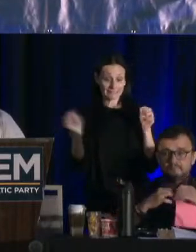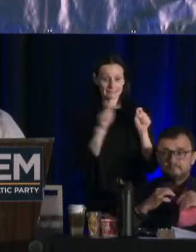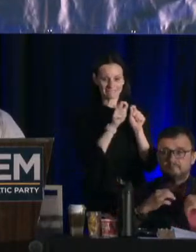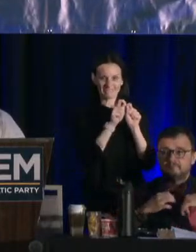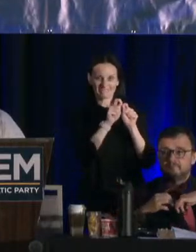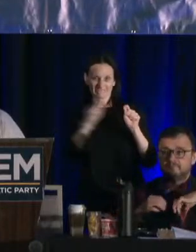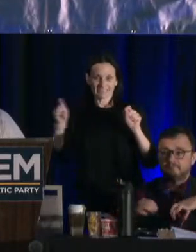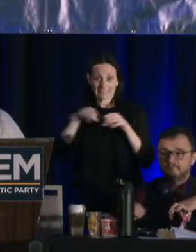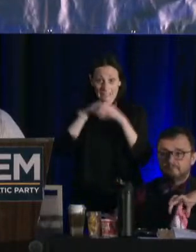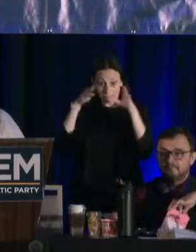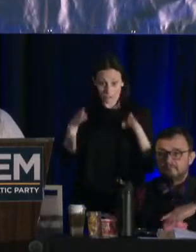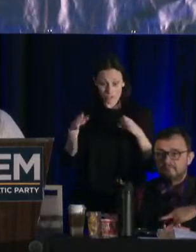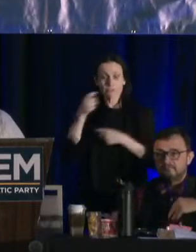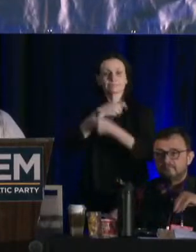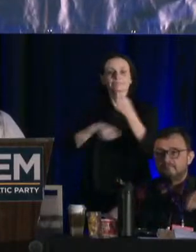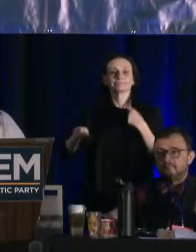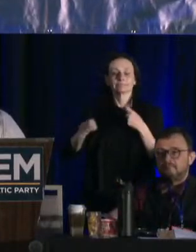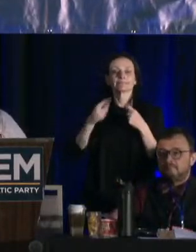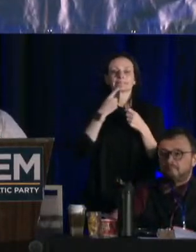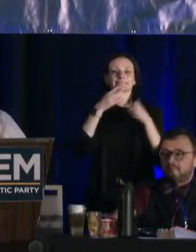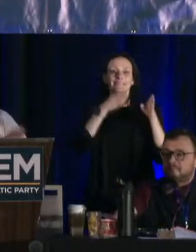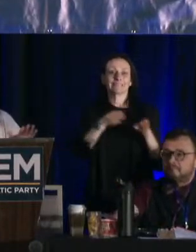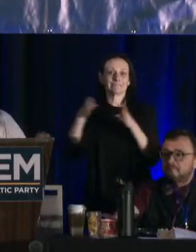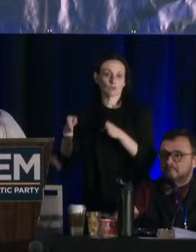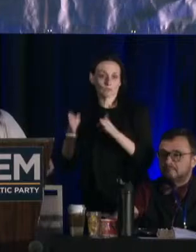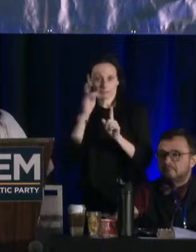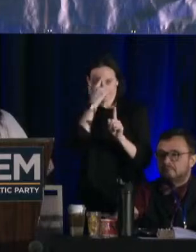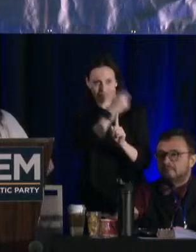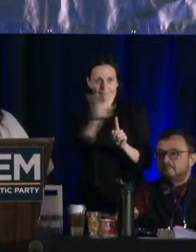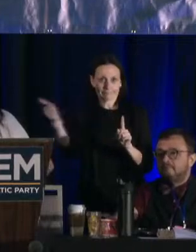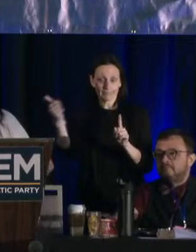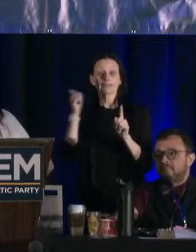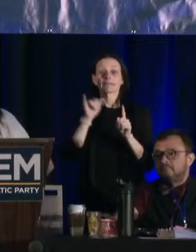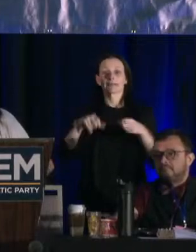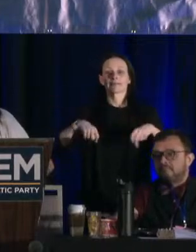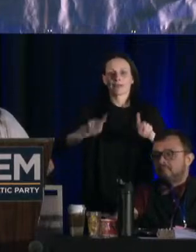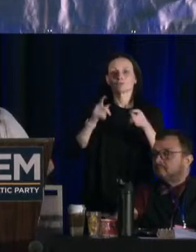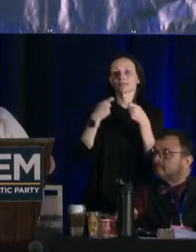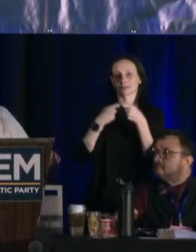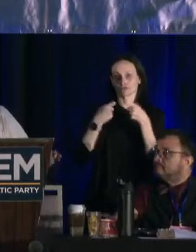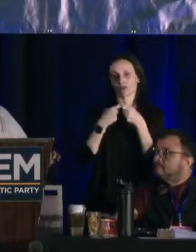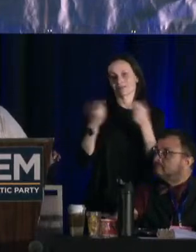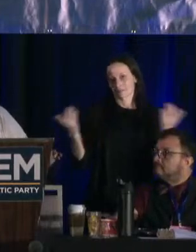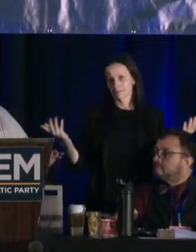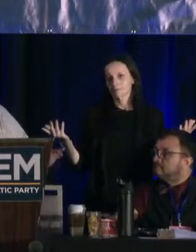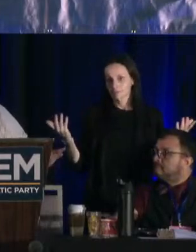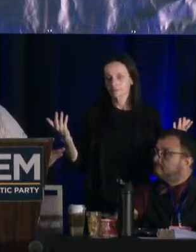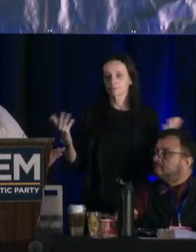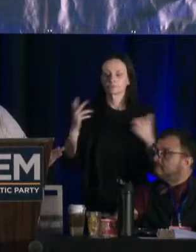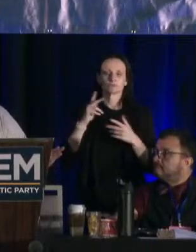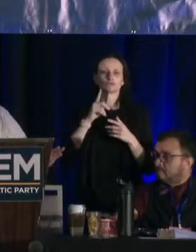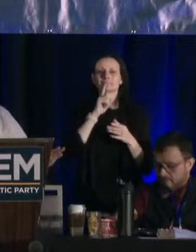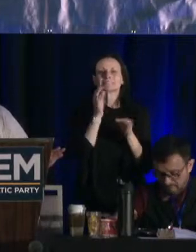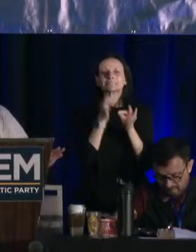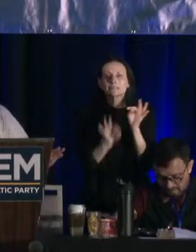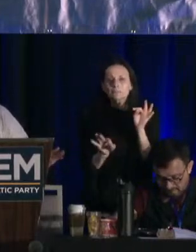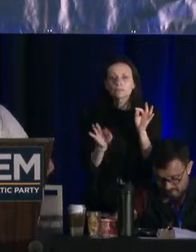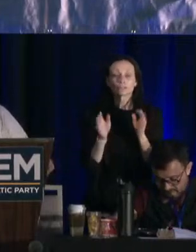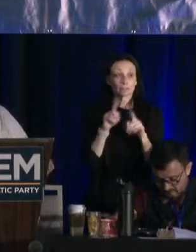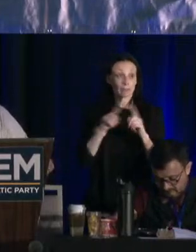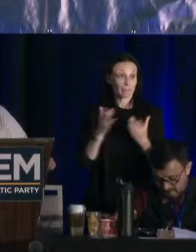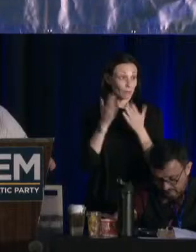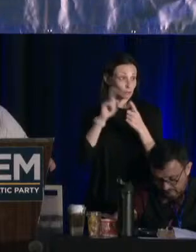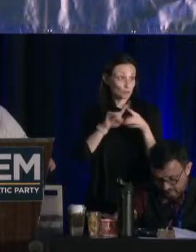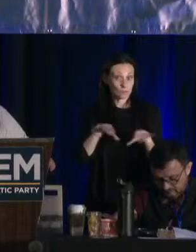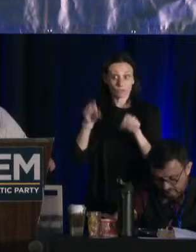in person and replaces it with individually, and that's to allow us to vote electronically. So super simple. Do I have a motion